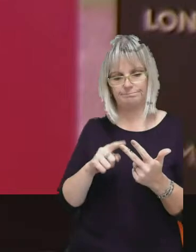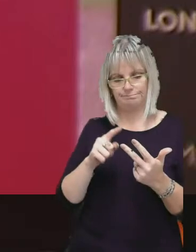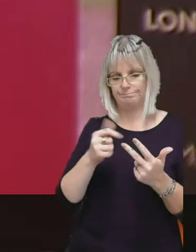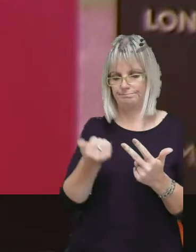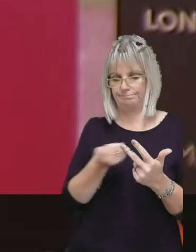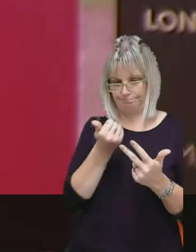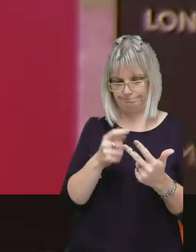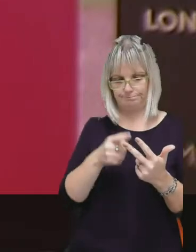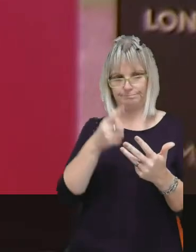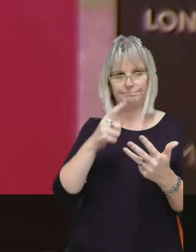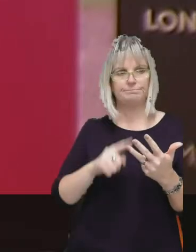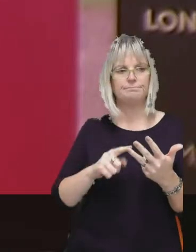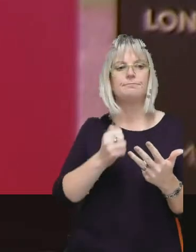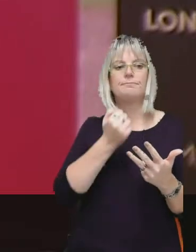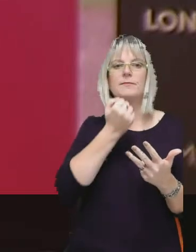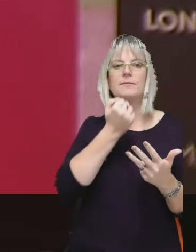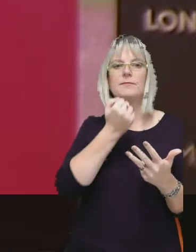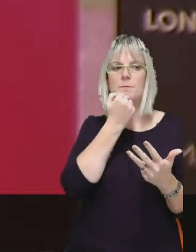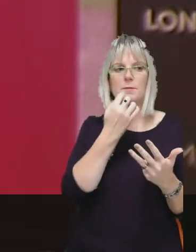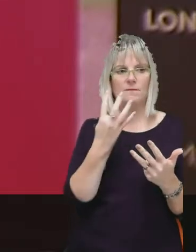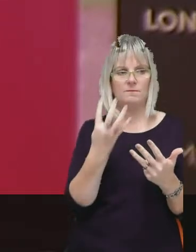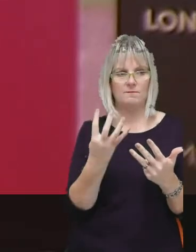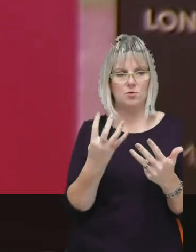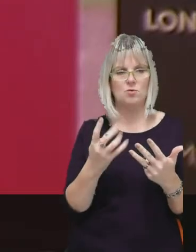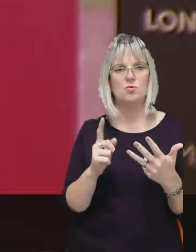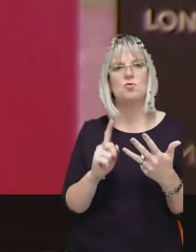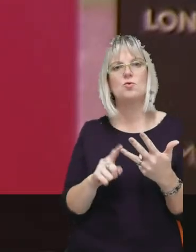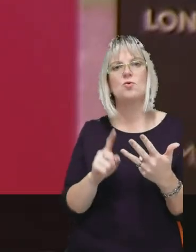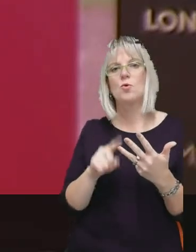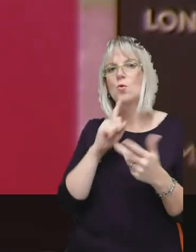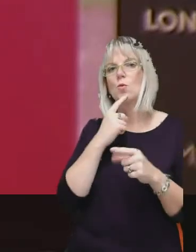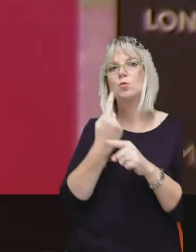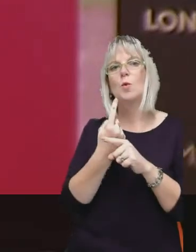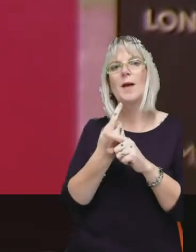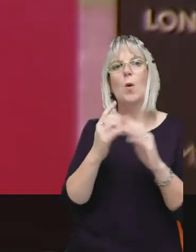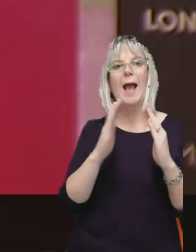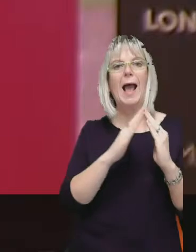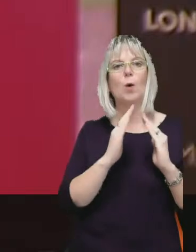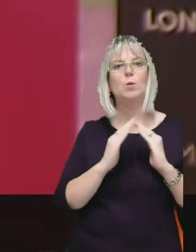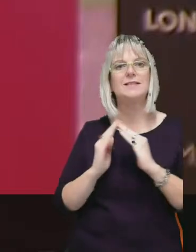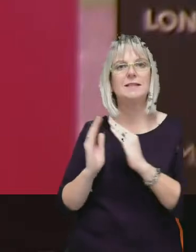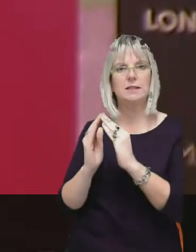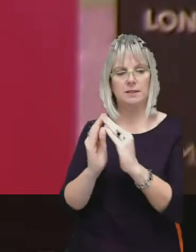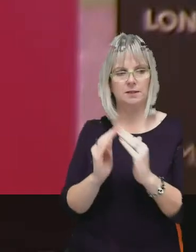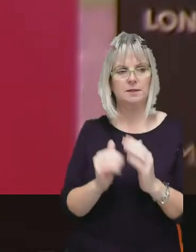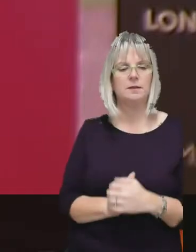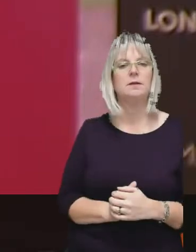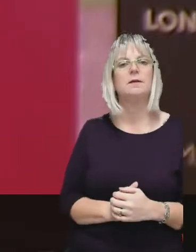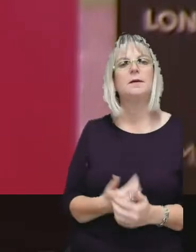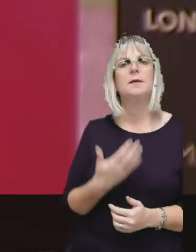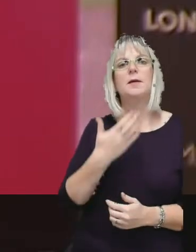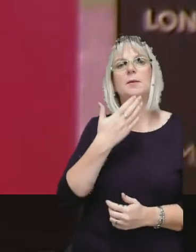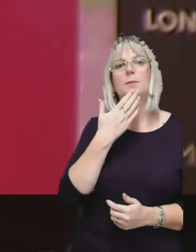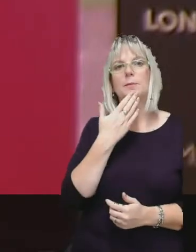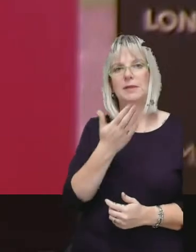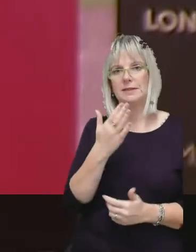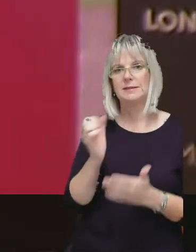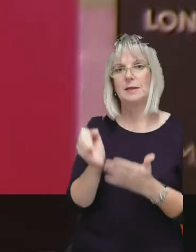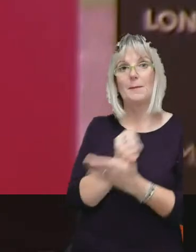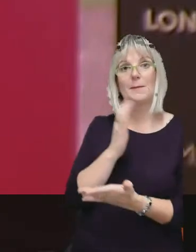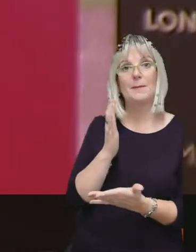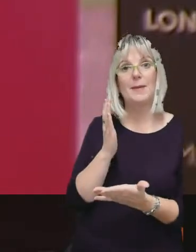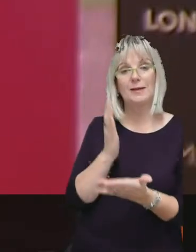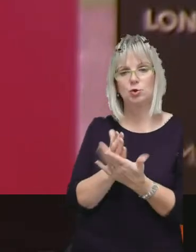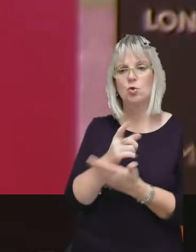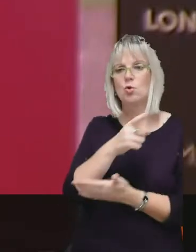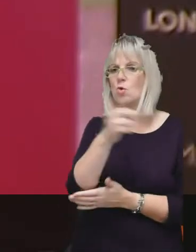is on housing. Please make sure that you do log on to chat